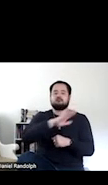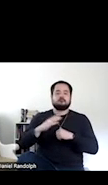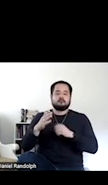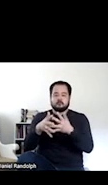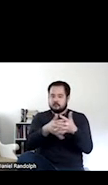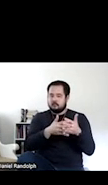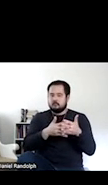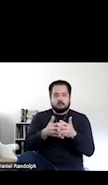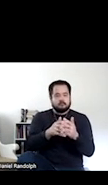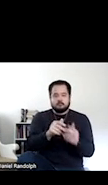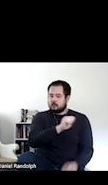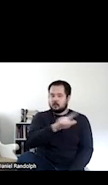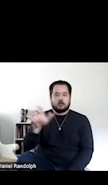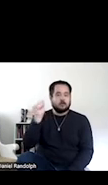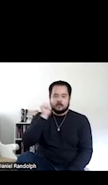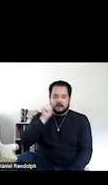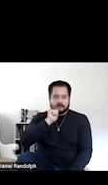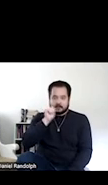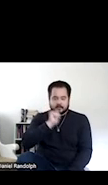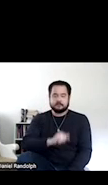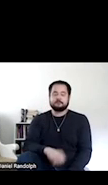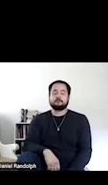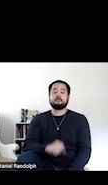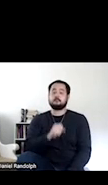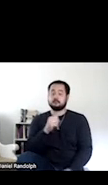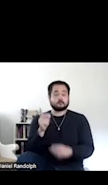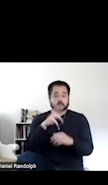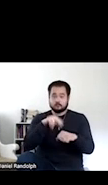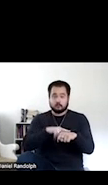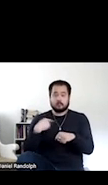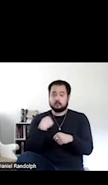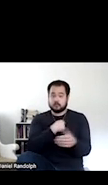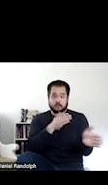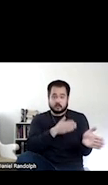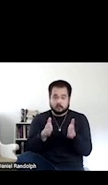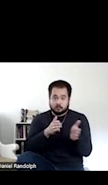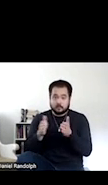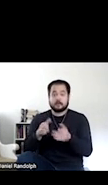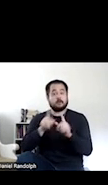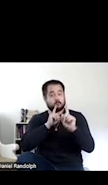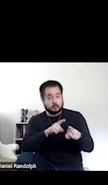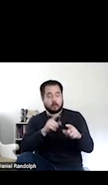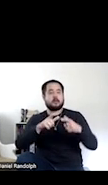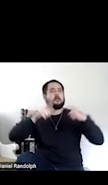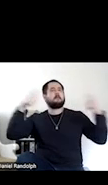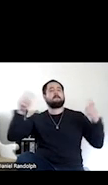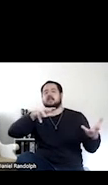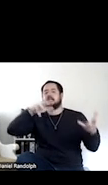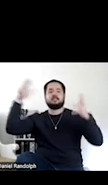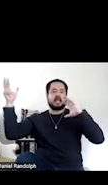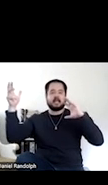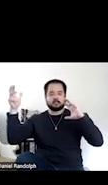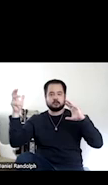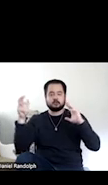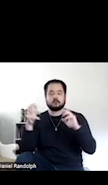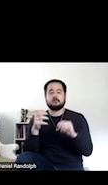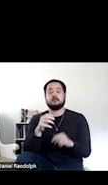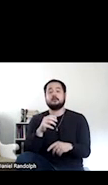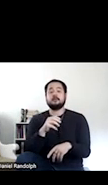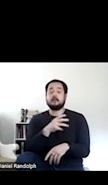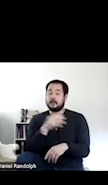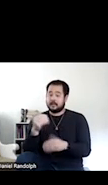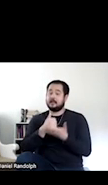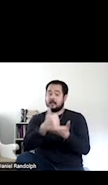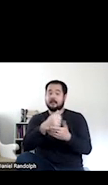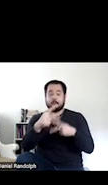course, we prepare, we respond to those large disasters, and then we also help people on their road to